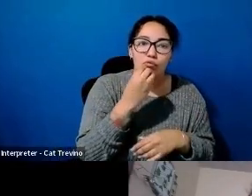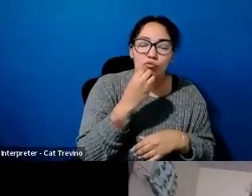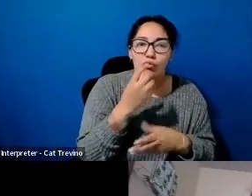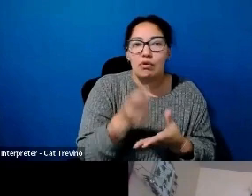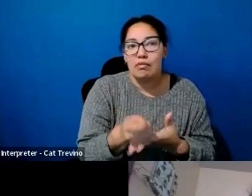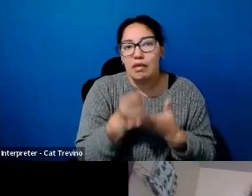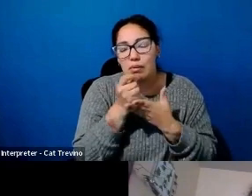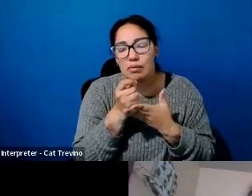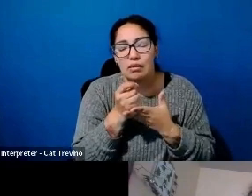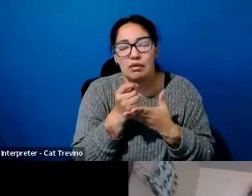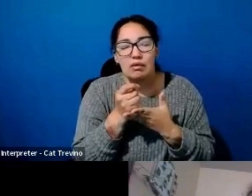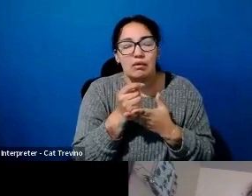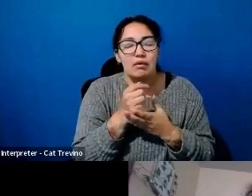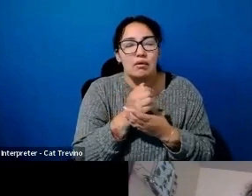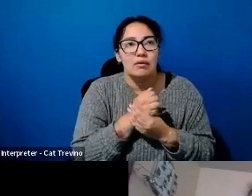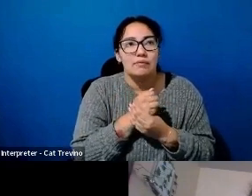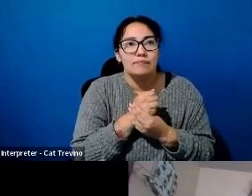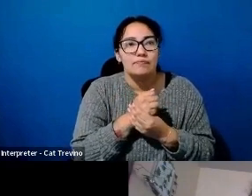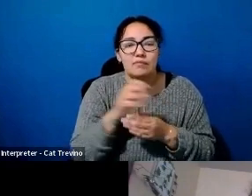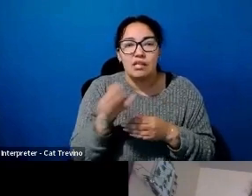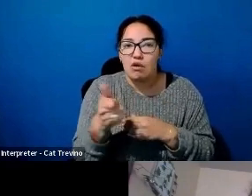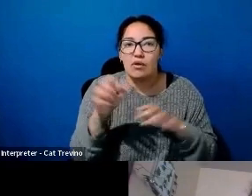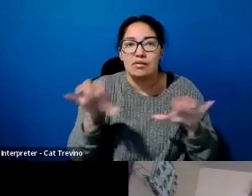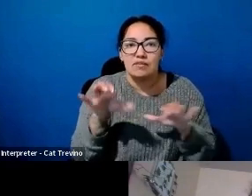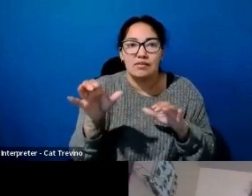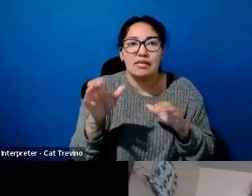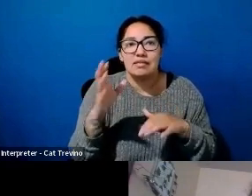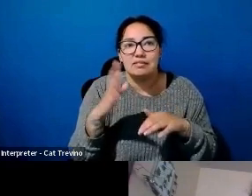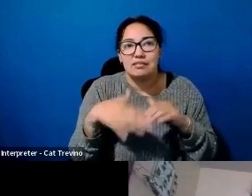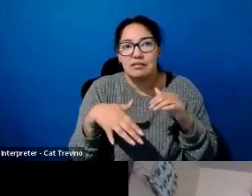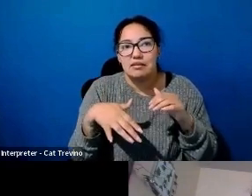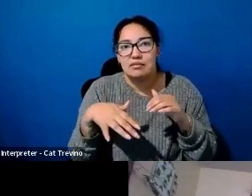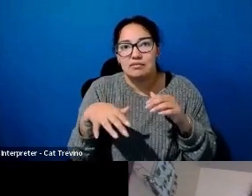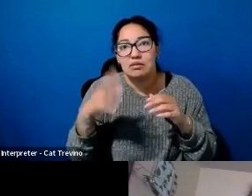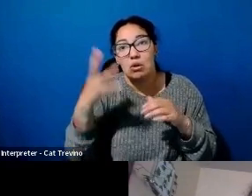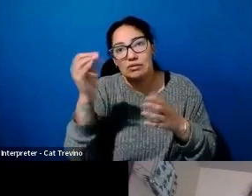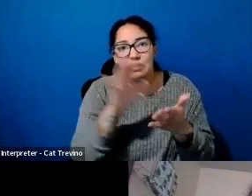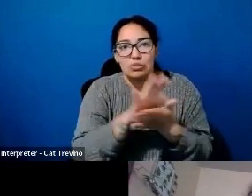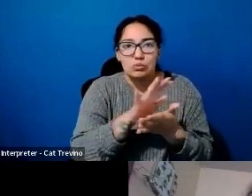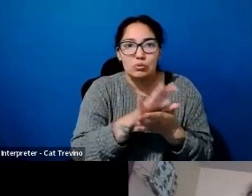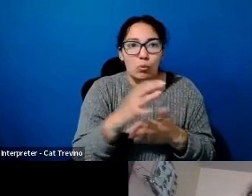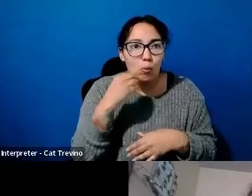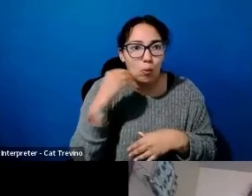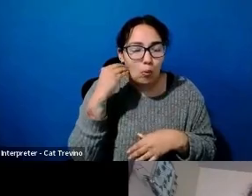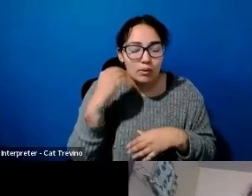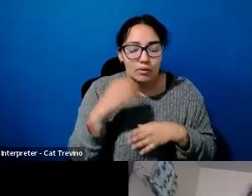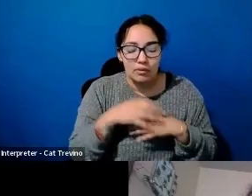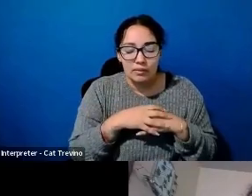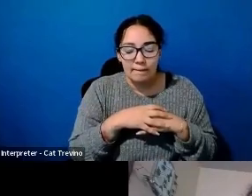doing other activities outside of school and just outside of home. And